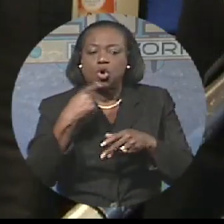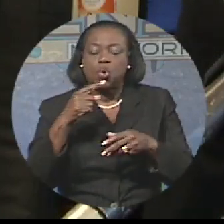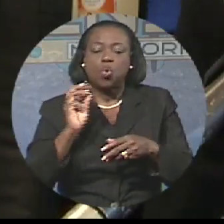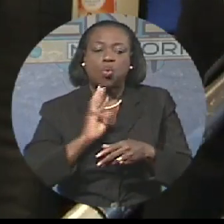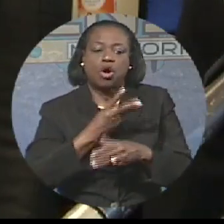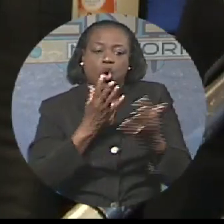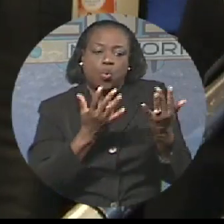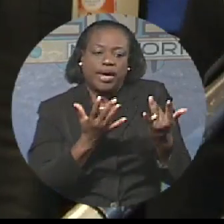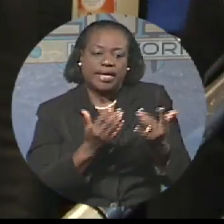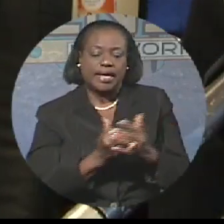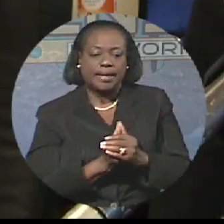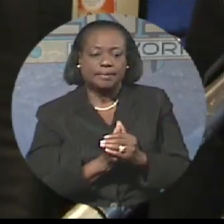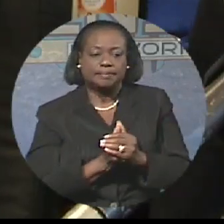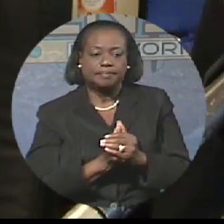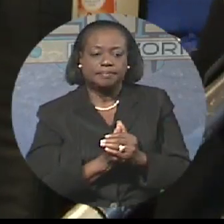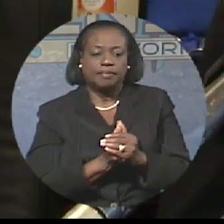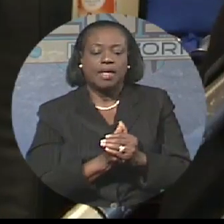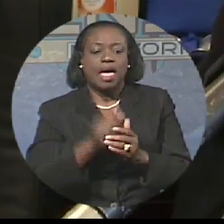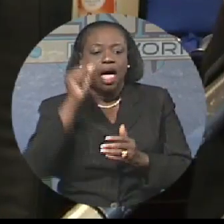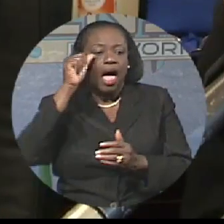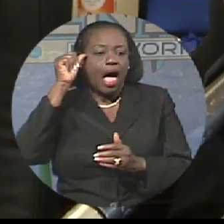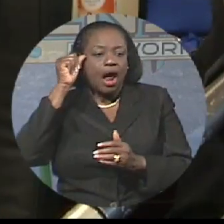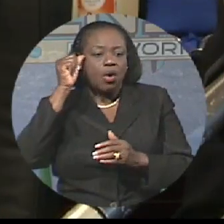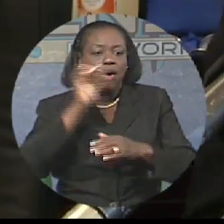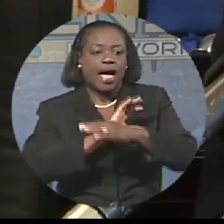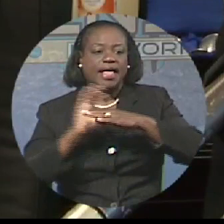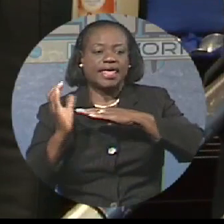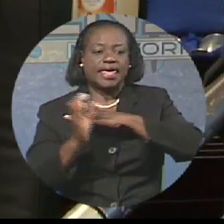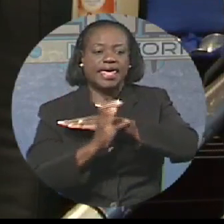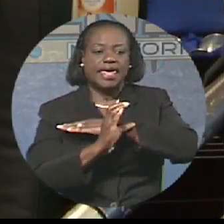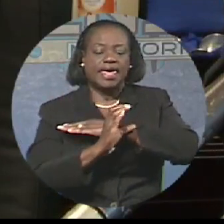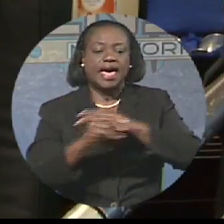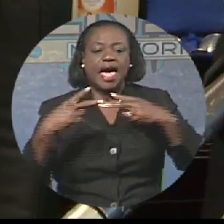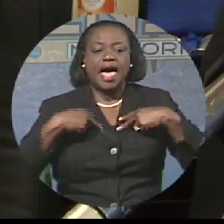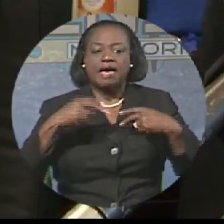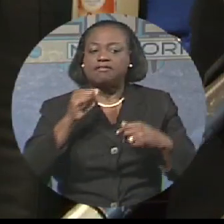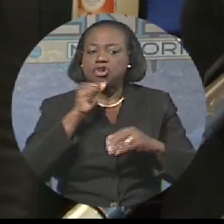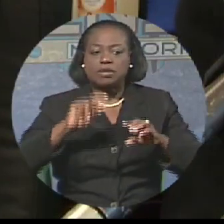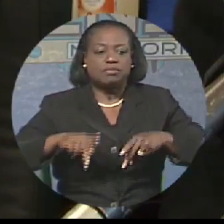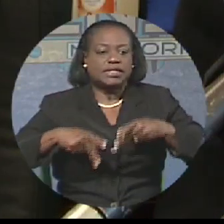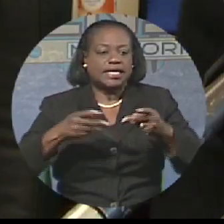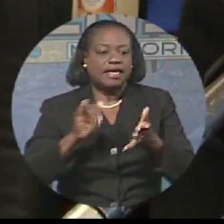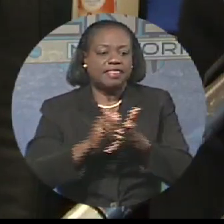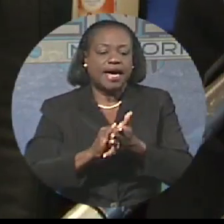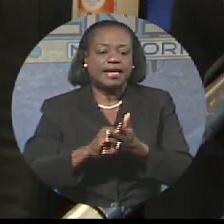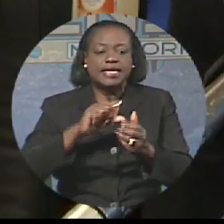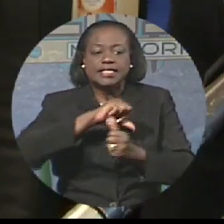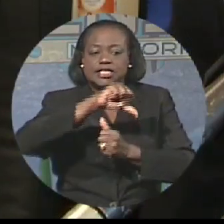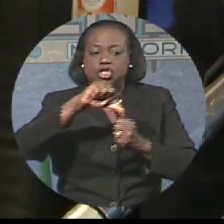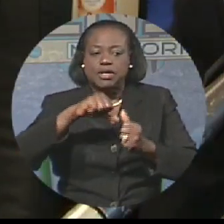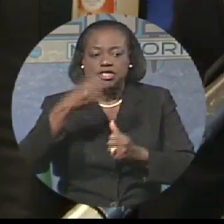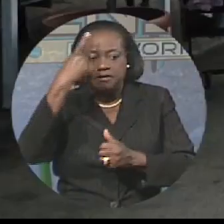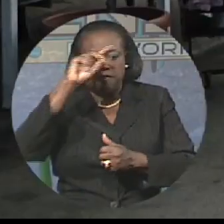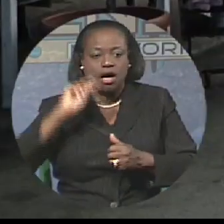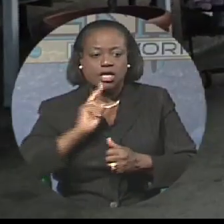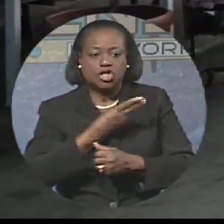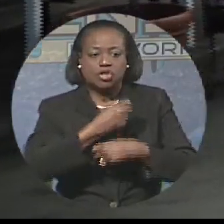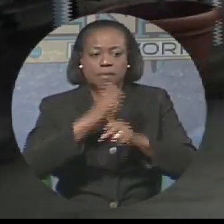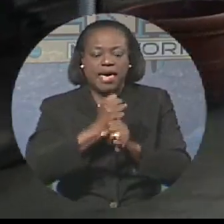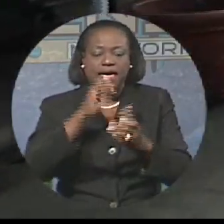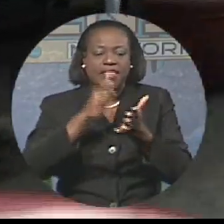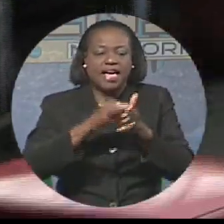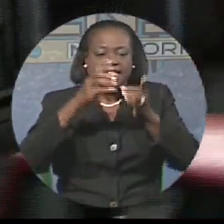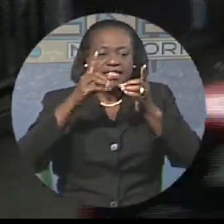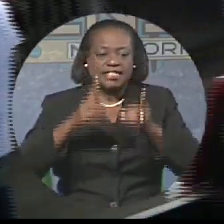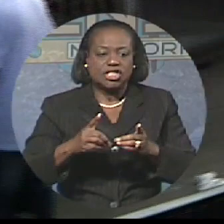Arawak Key has not presented that situation for us to make that decision. Even